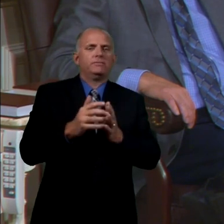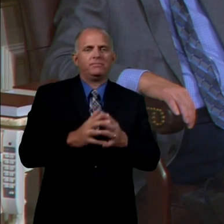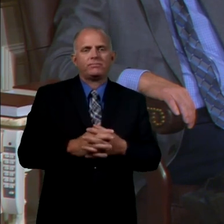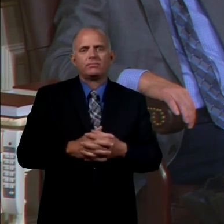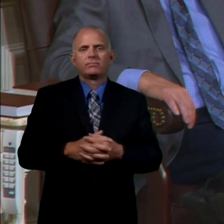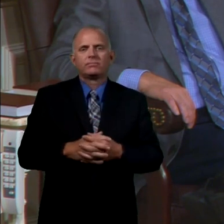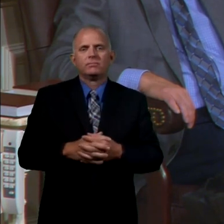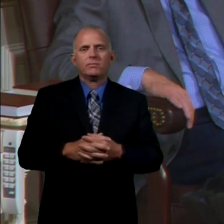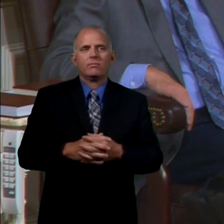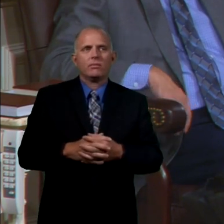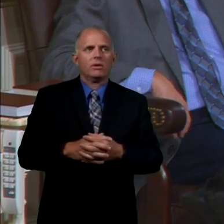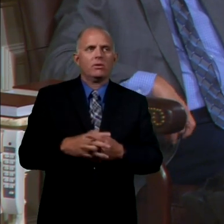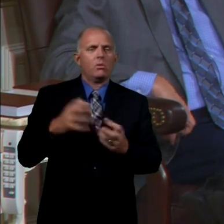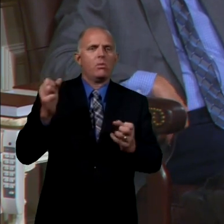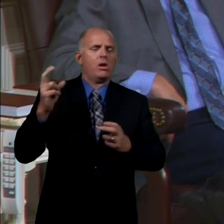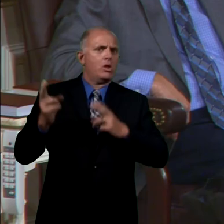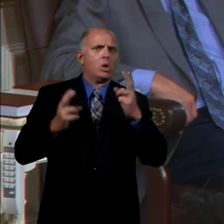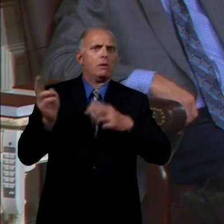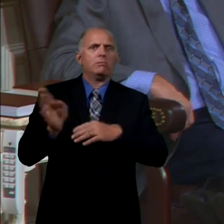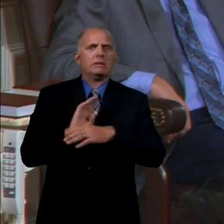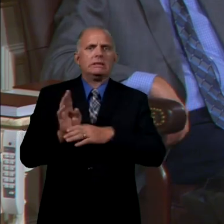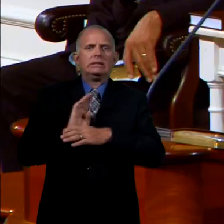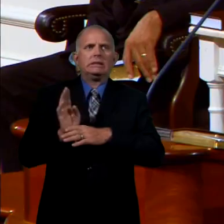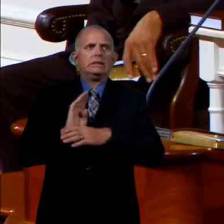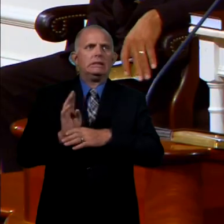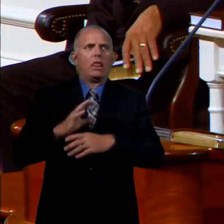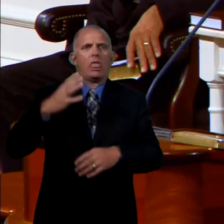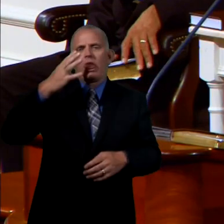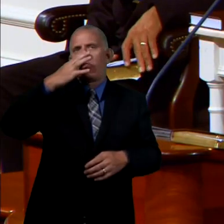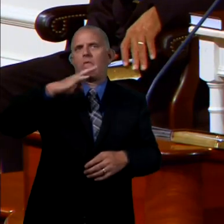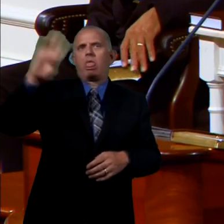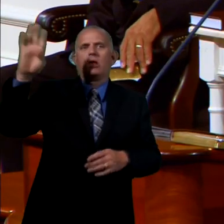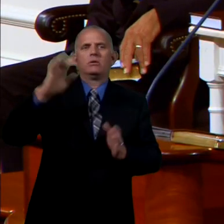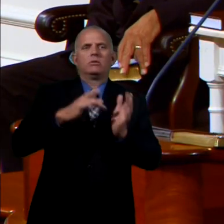too hurried for Jesus Christ. Let me encourage you